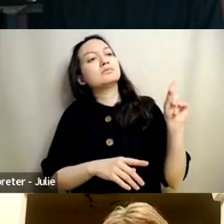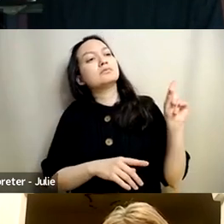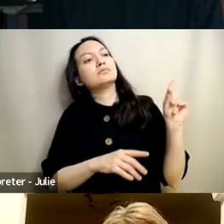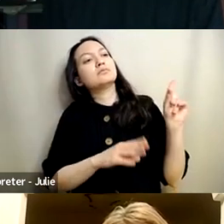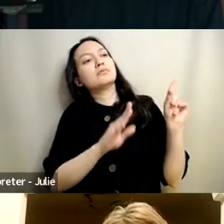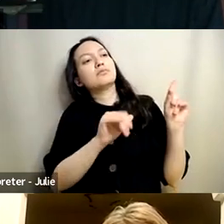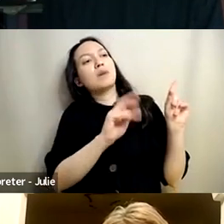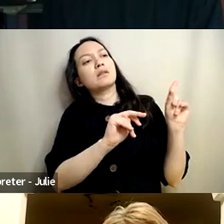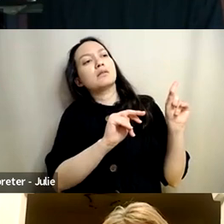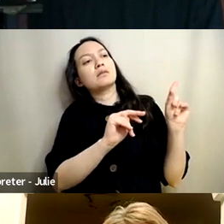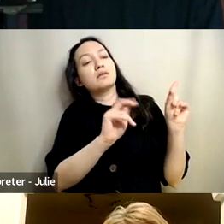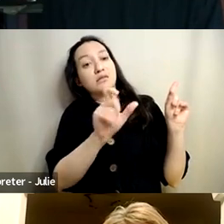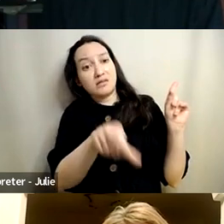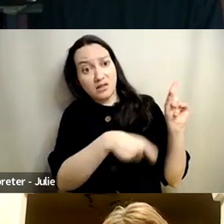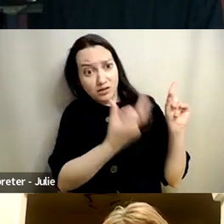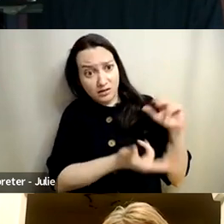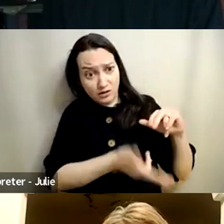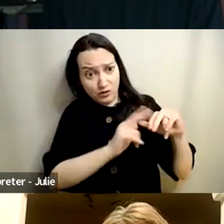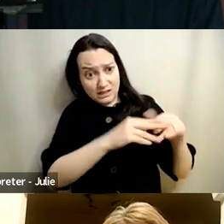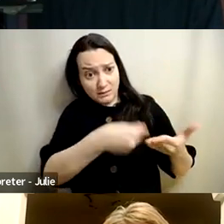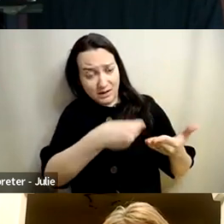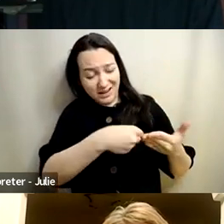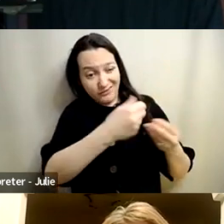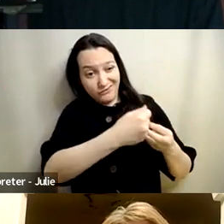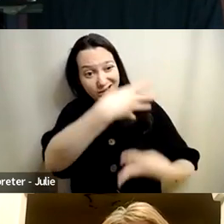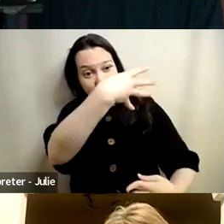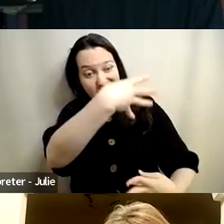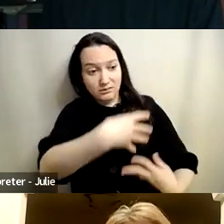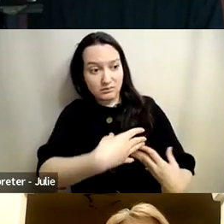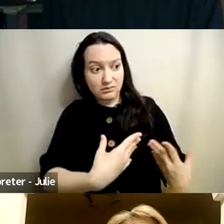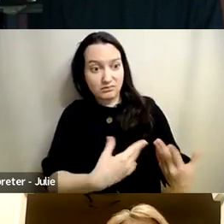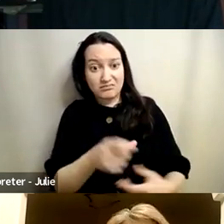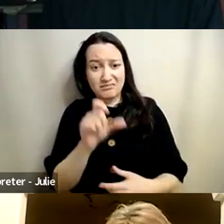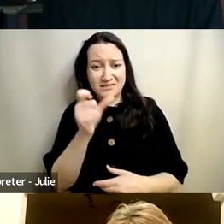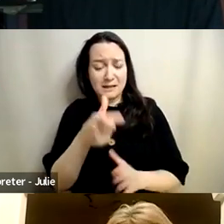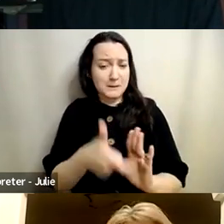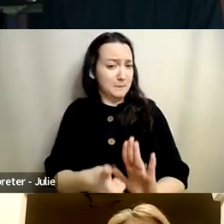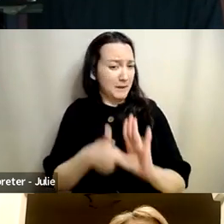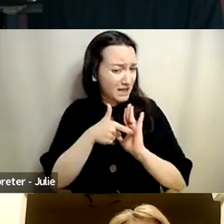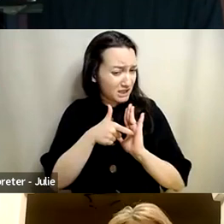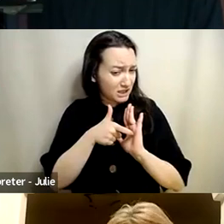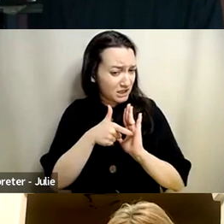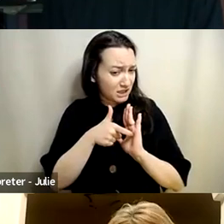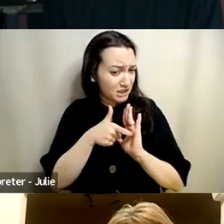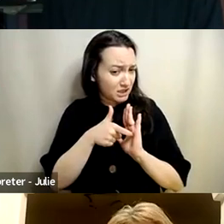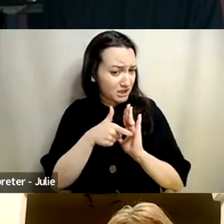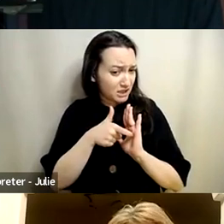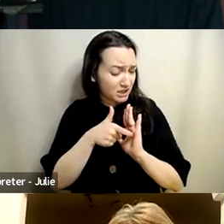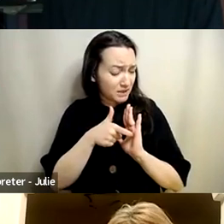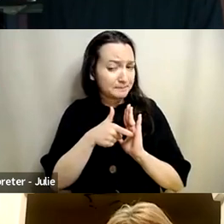Is there anything else besides increased funds? We had a list of, I think, like 10 demands. I think the